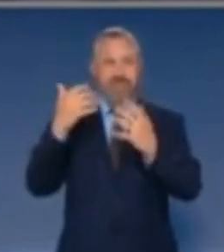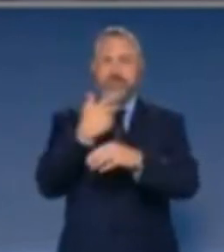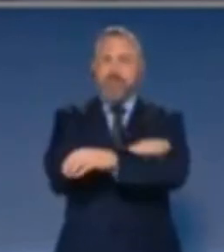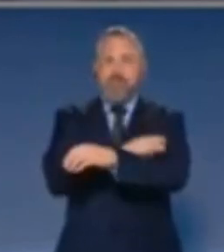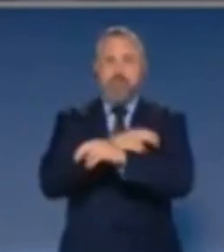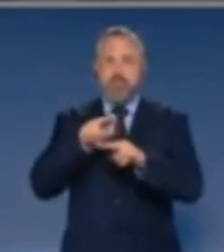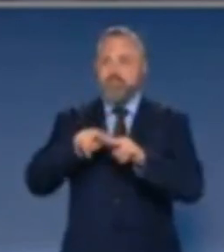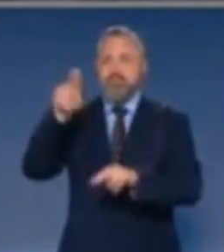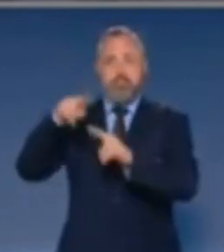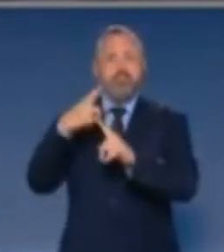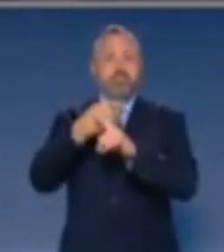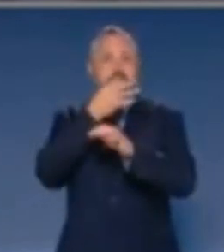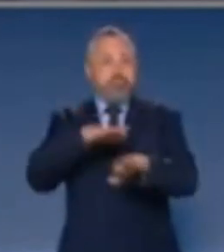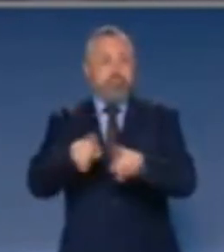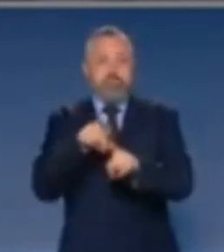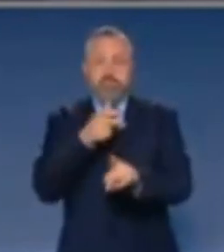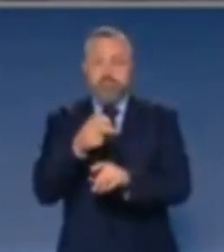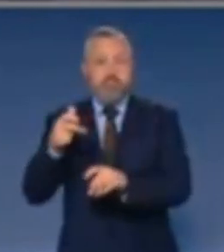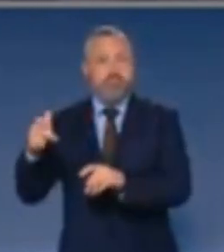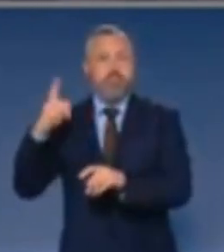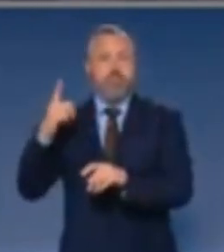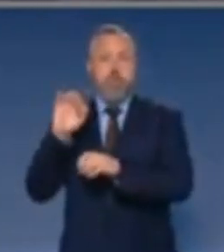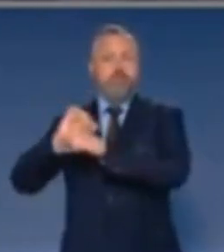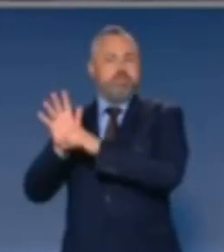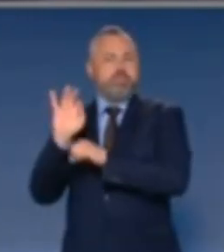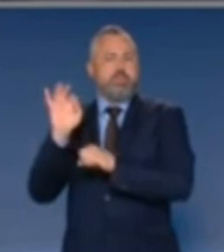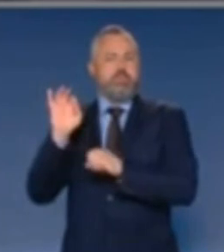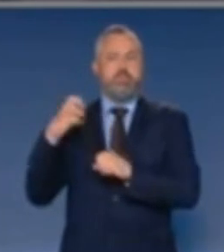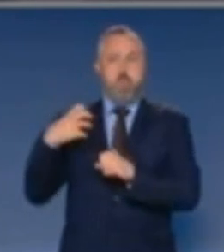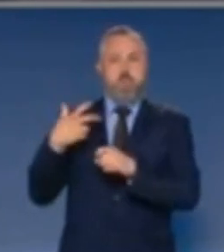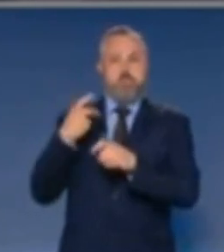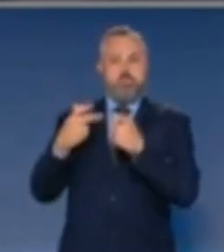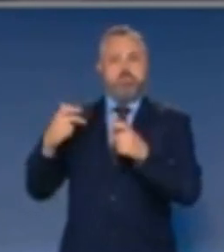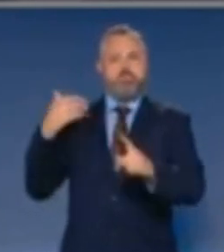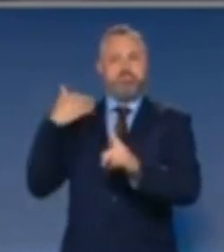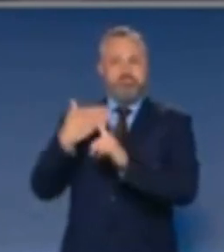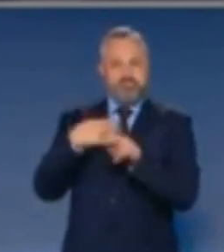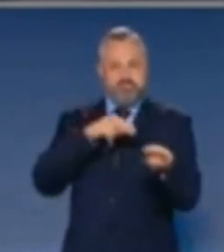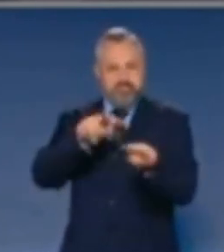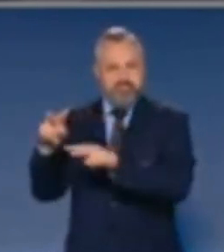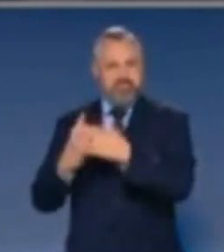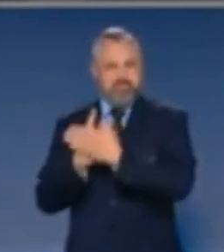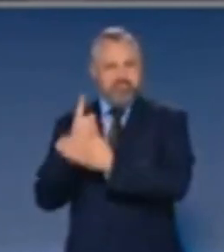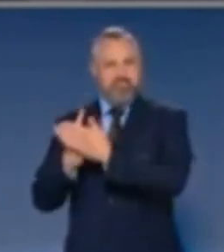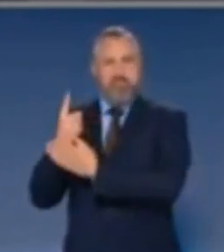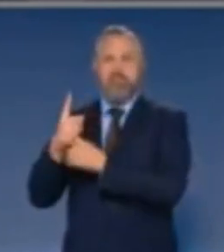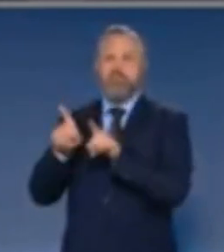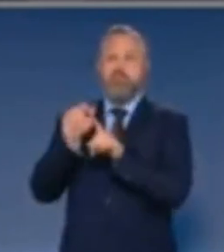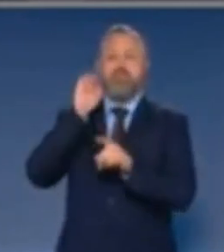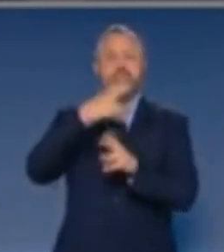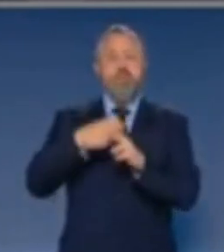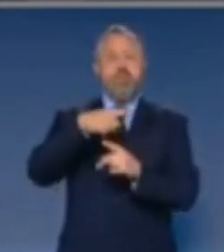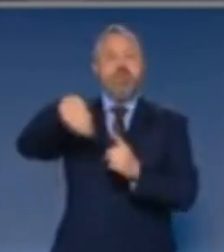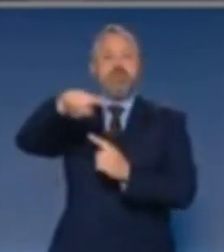private health insurance, that's been a positive surprise. But Indigenous vaccination rates for five-year-olds are over 97%.